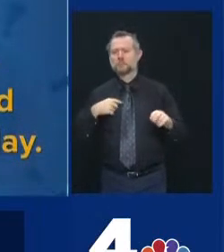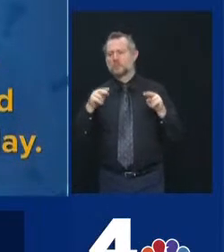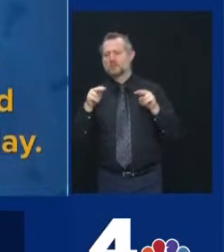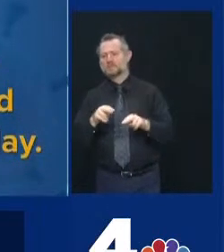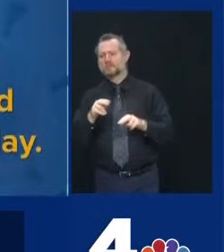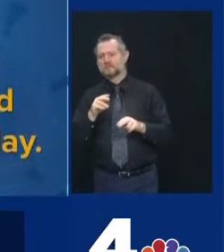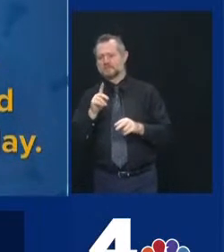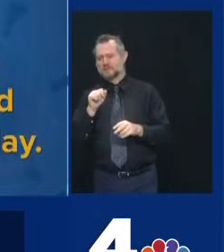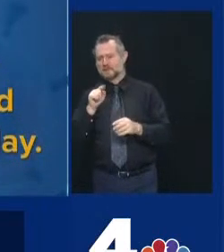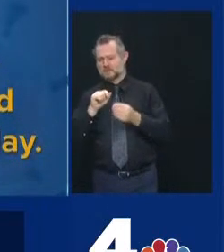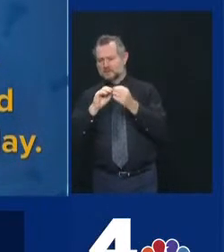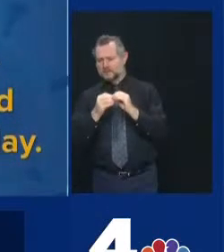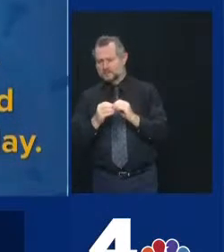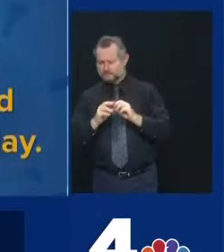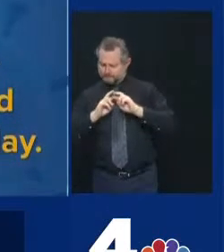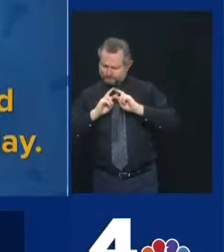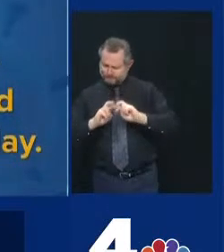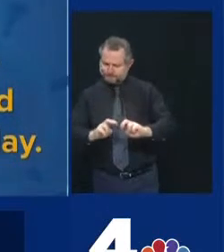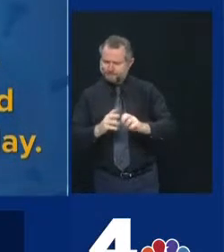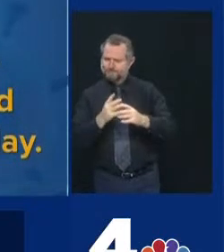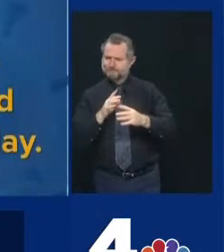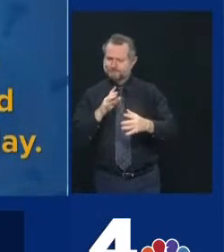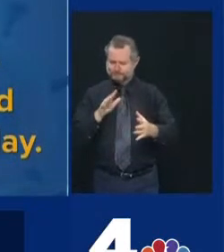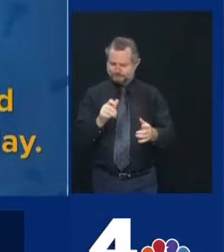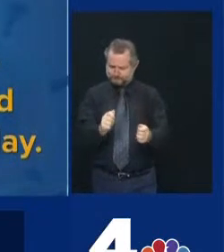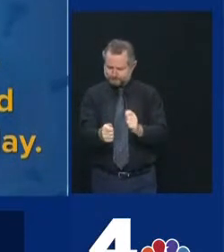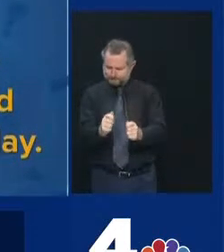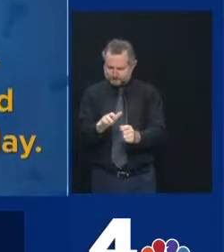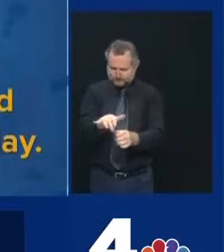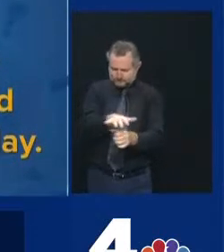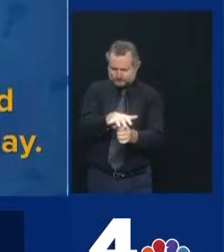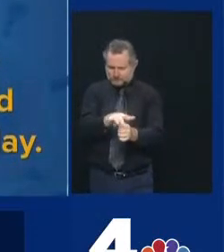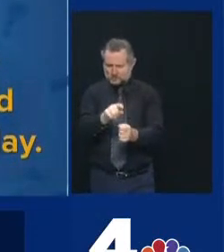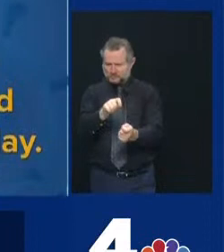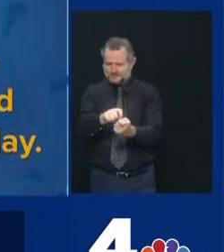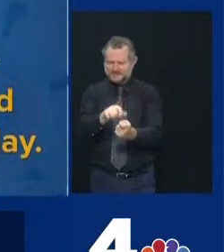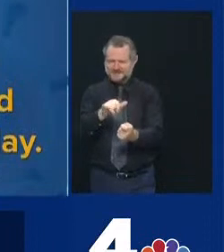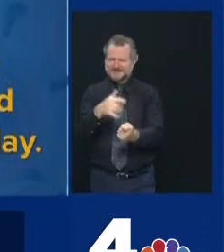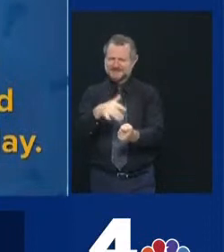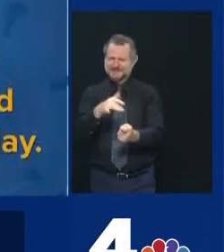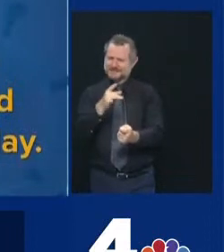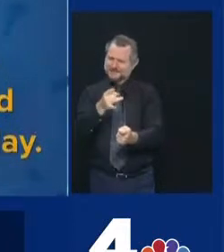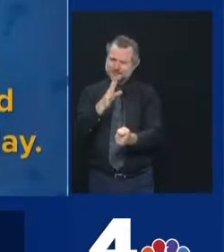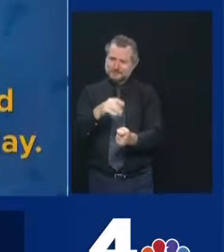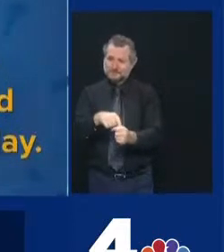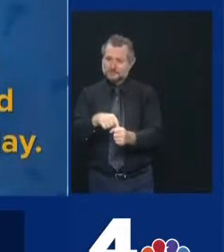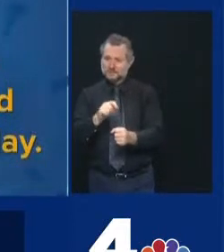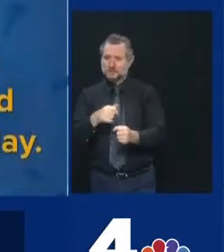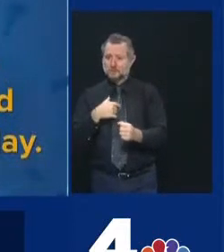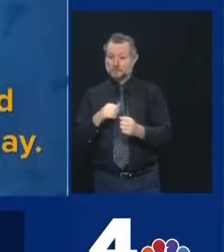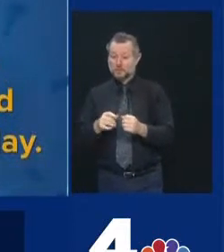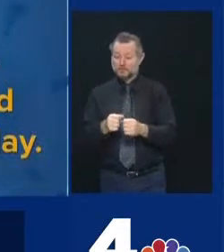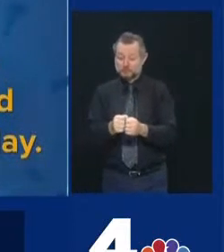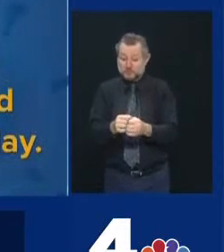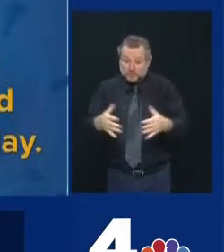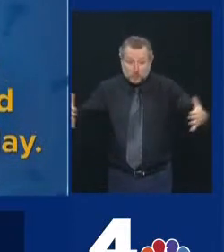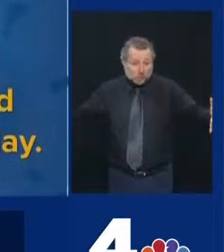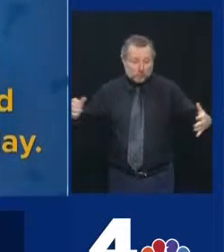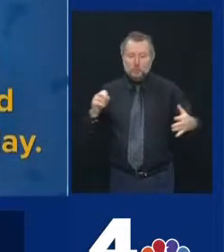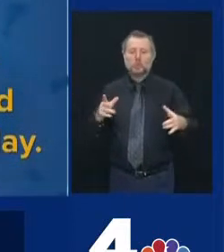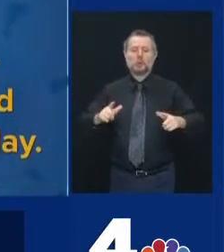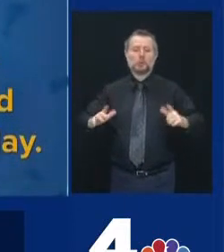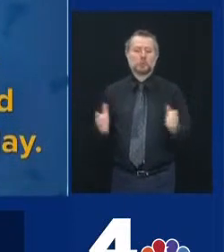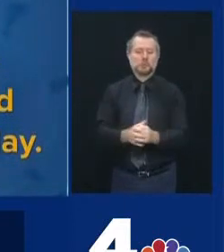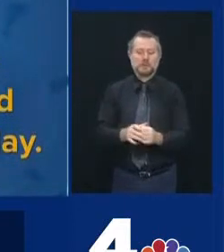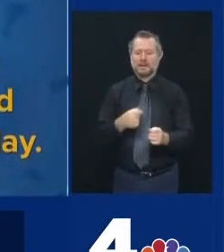data. We can adjust what is in that cluster. We can make it a little bigger. We can make it a little smaller. We can relax some regulations. We